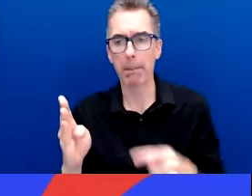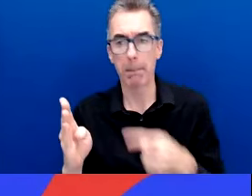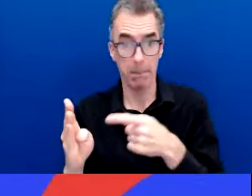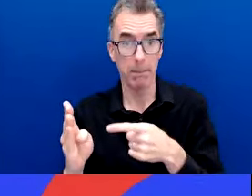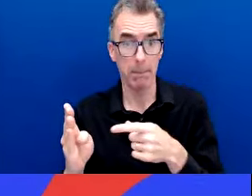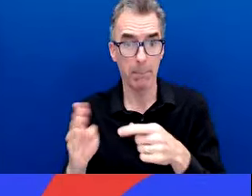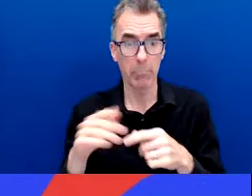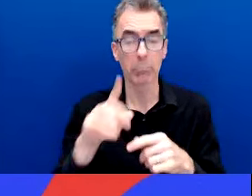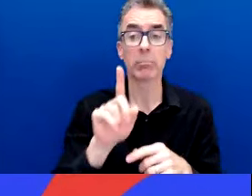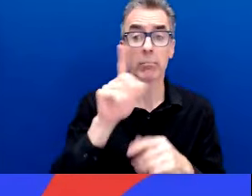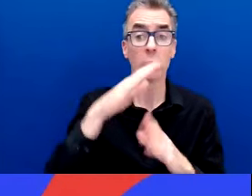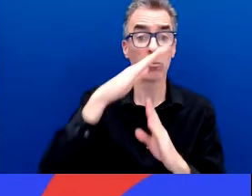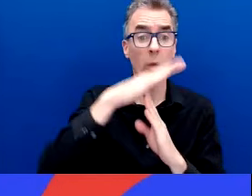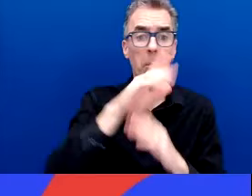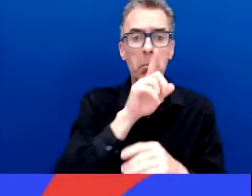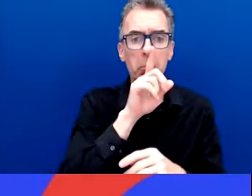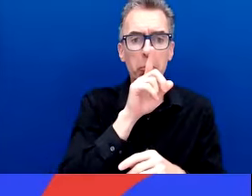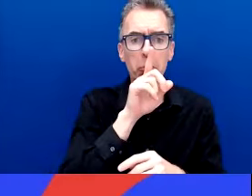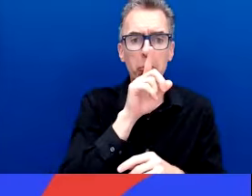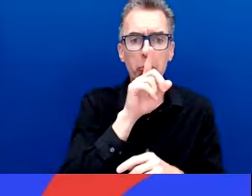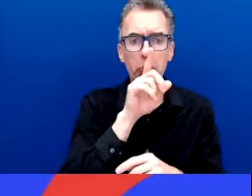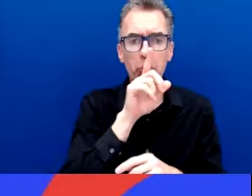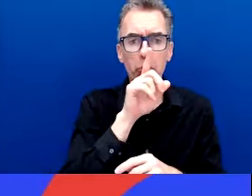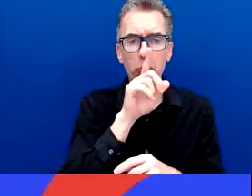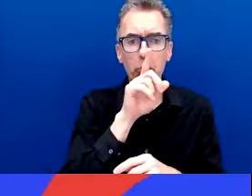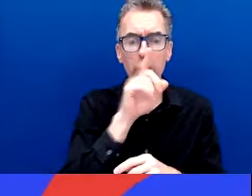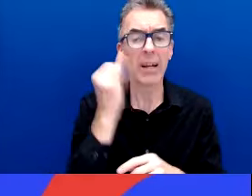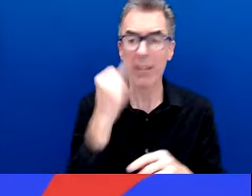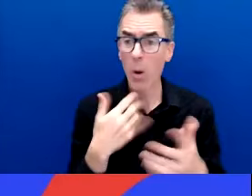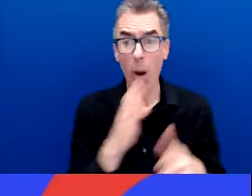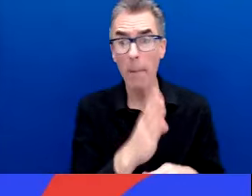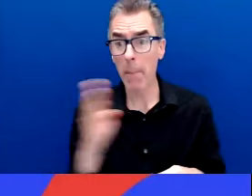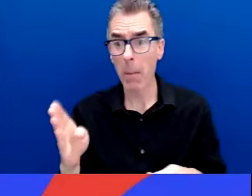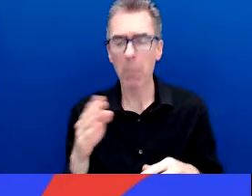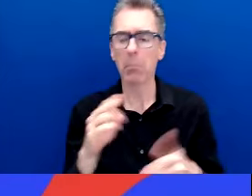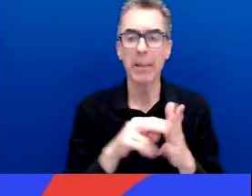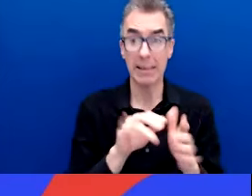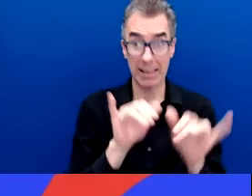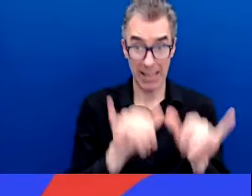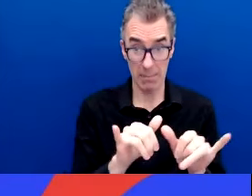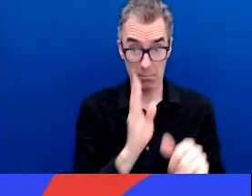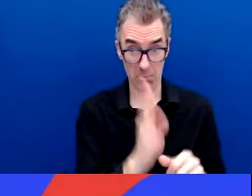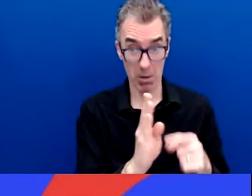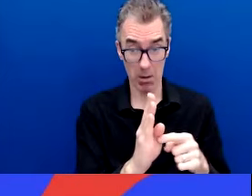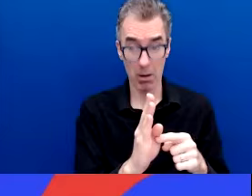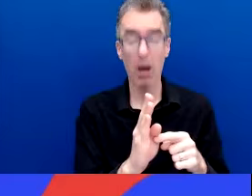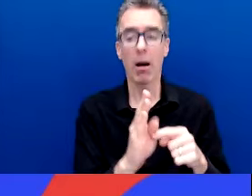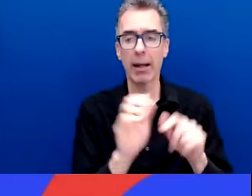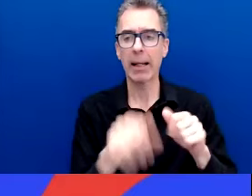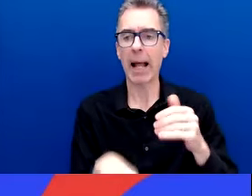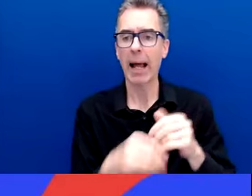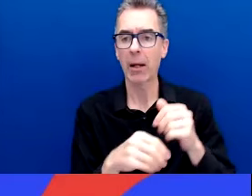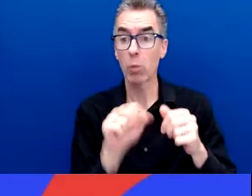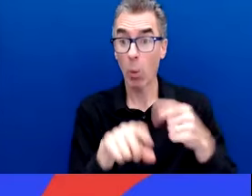would not advance in the video anymore. I would simply add another question here, and you see this is at 0, so they have seen no video yet.